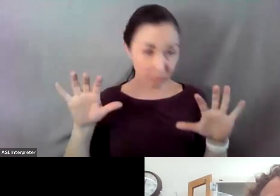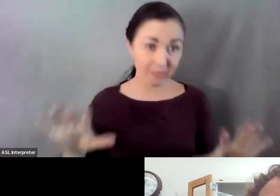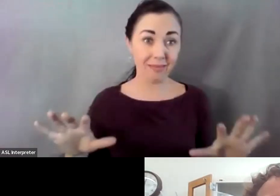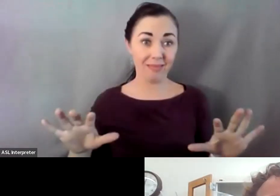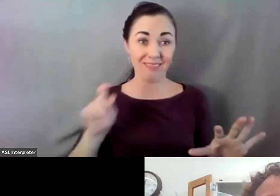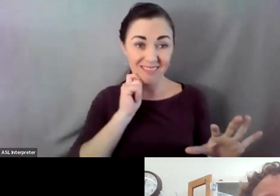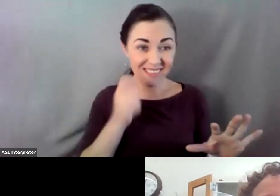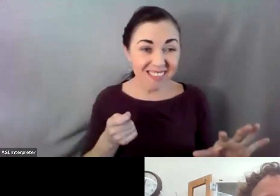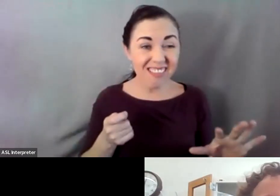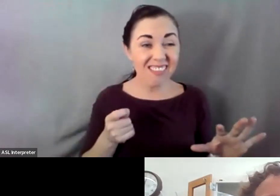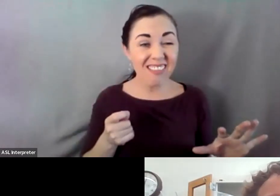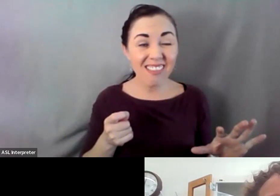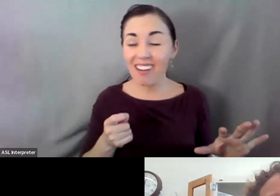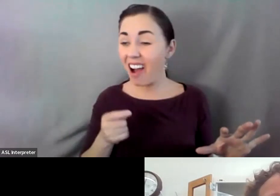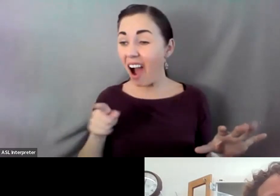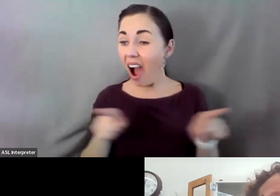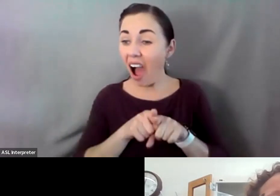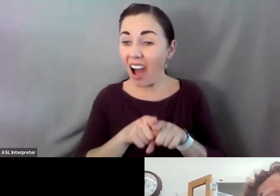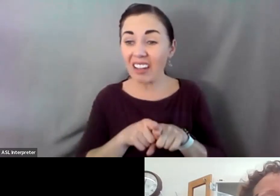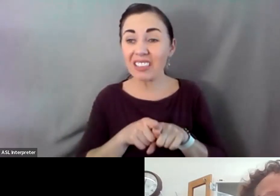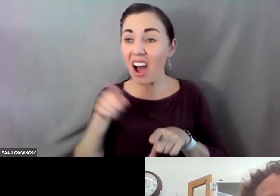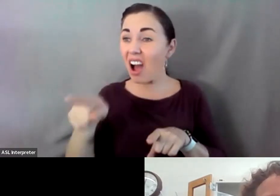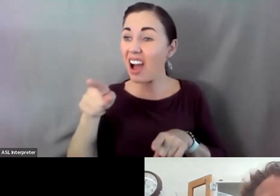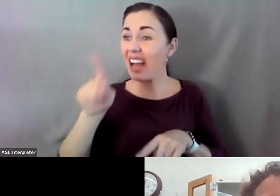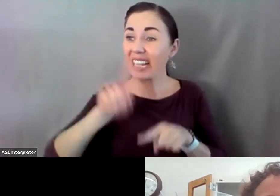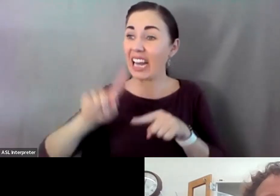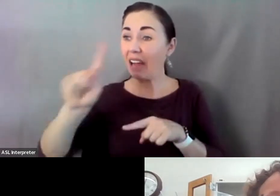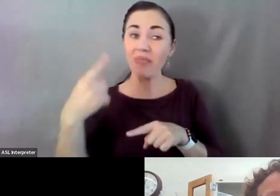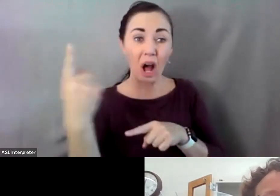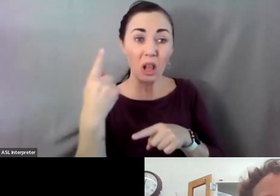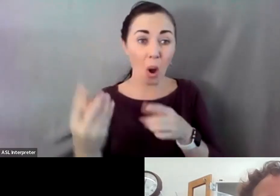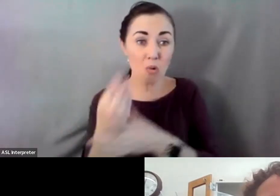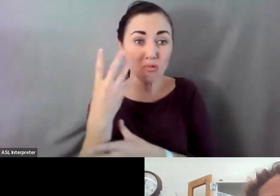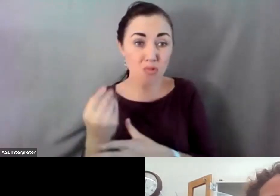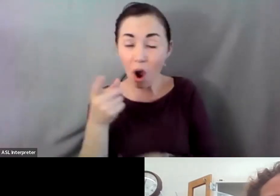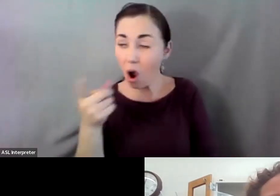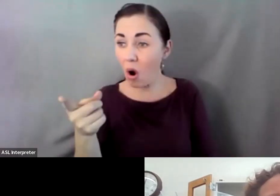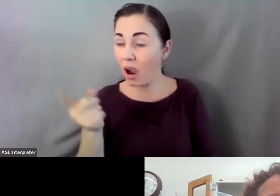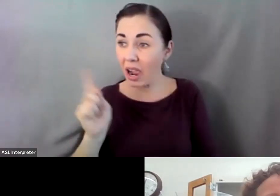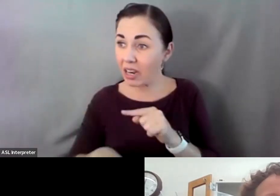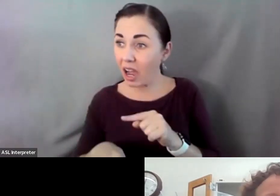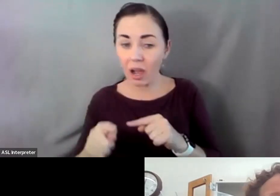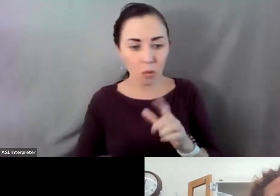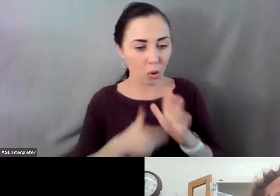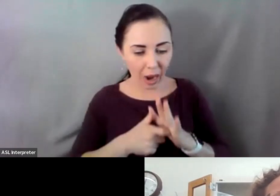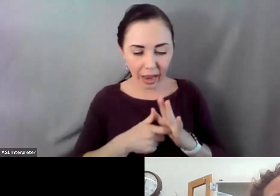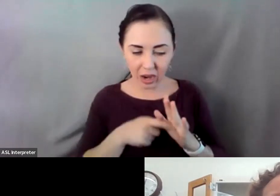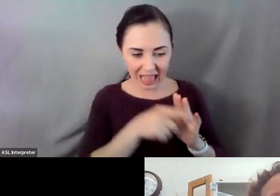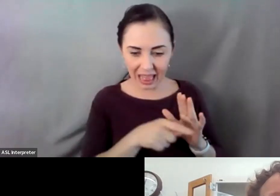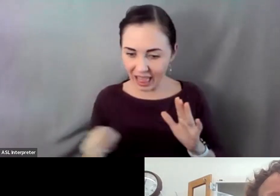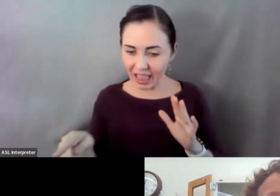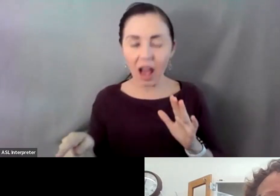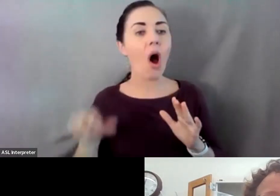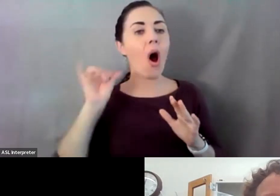and to grow in places that they couldn't grow alone, I realized how much of learning why plants grow where they do depended on solving